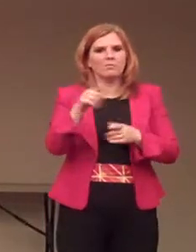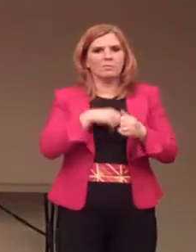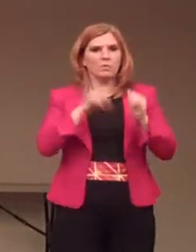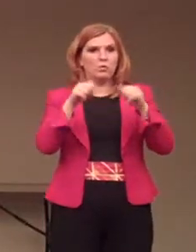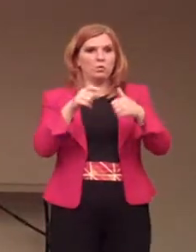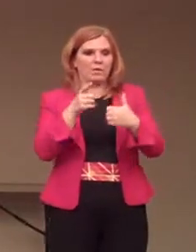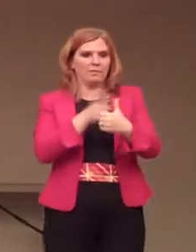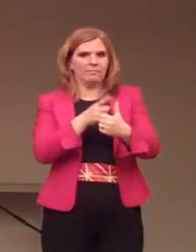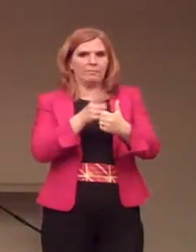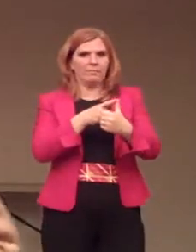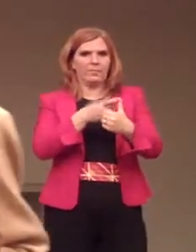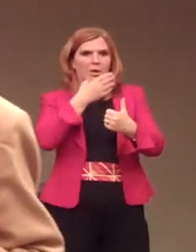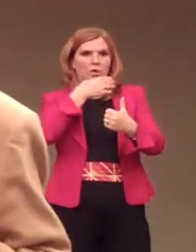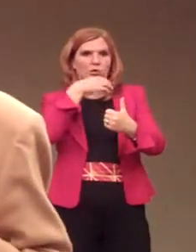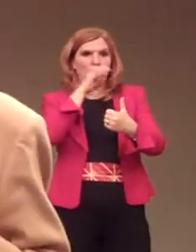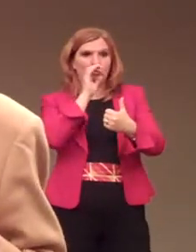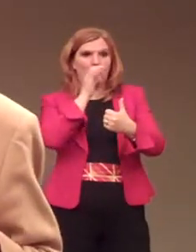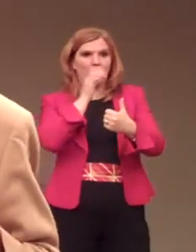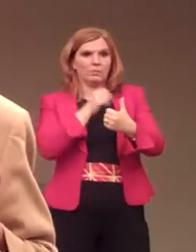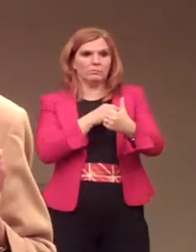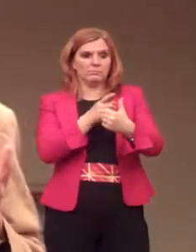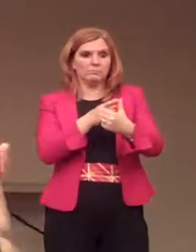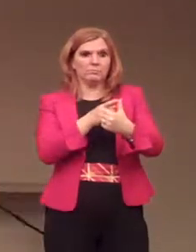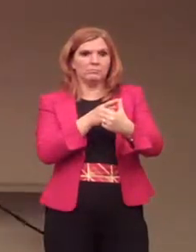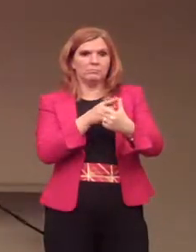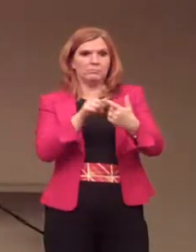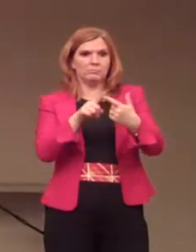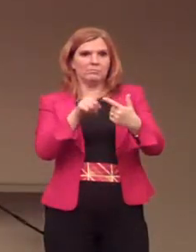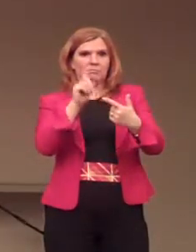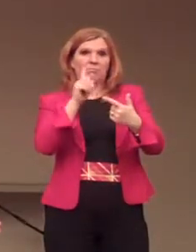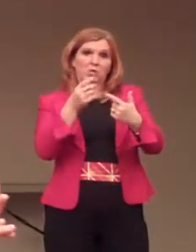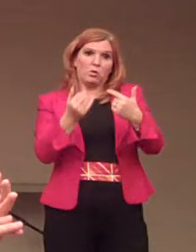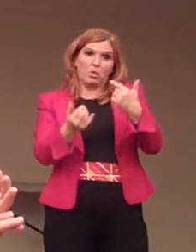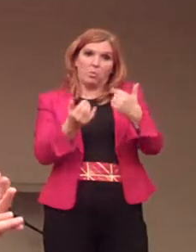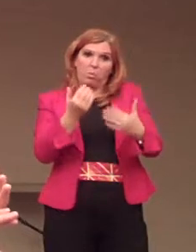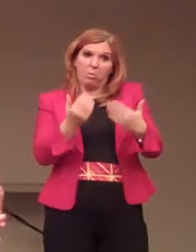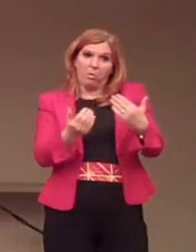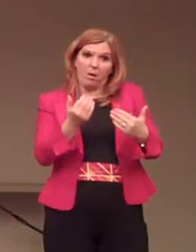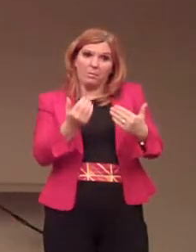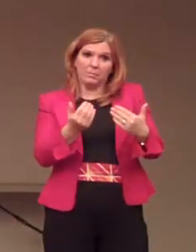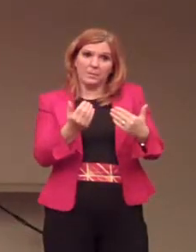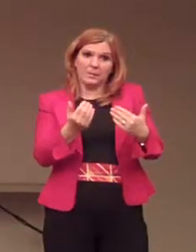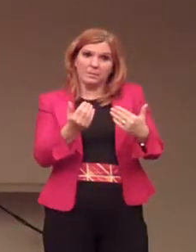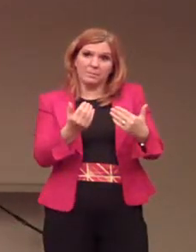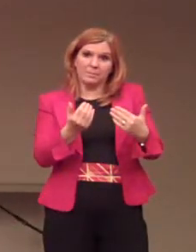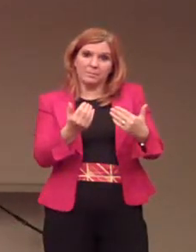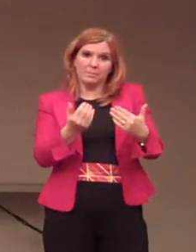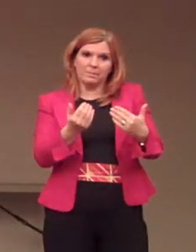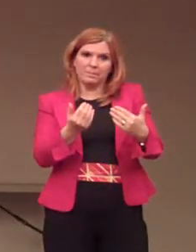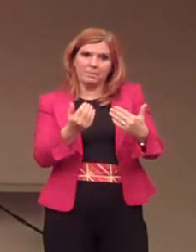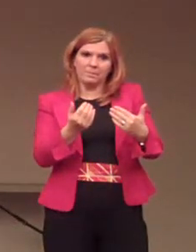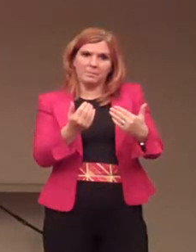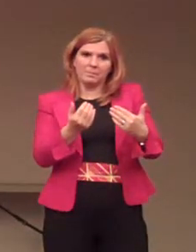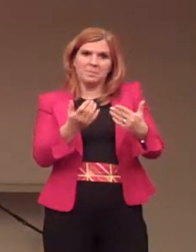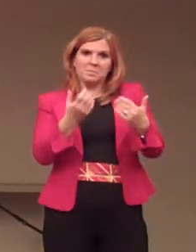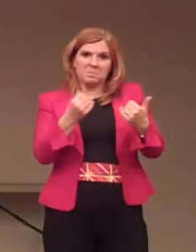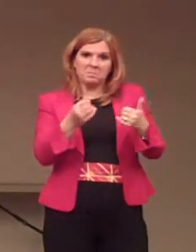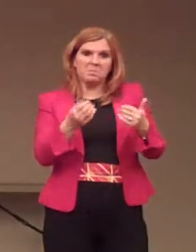can drink. You can probably, in some of these places now,